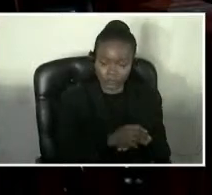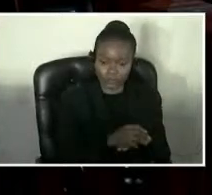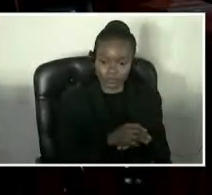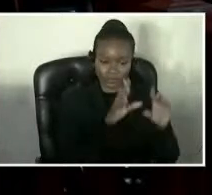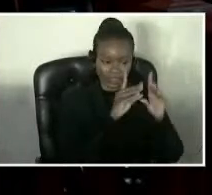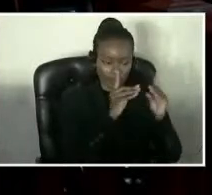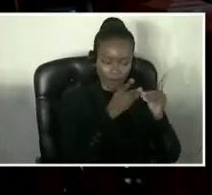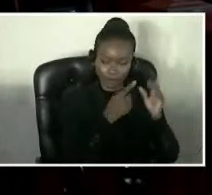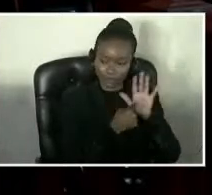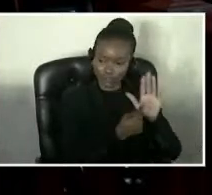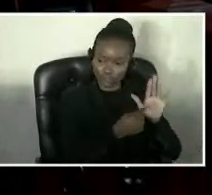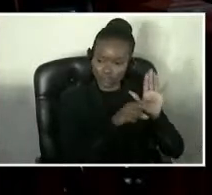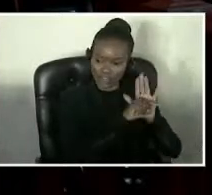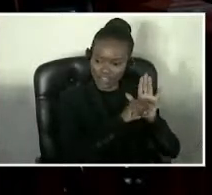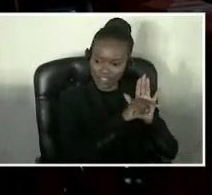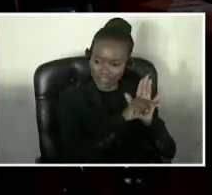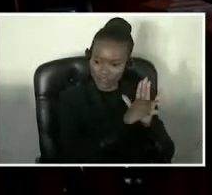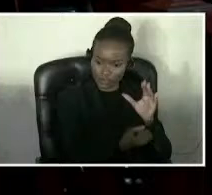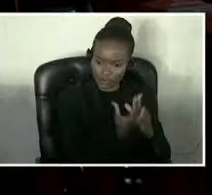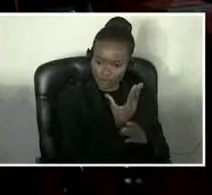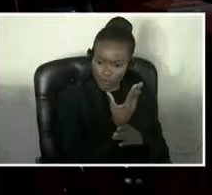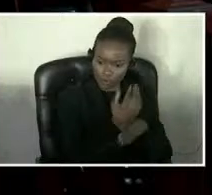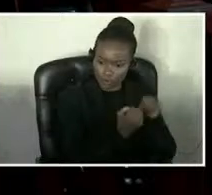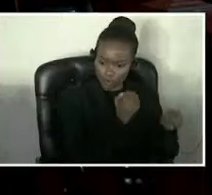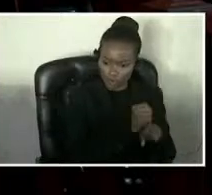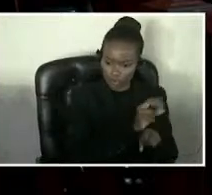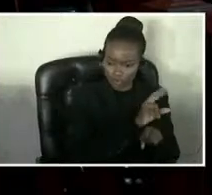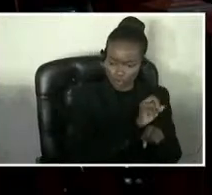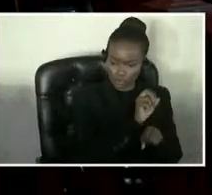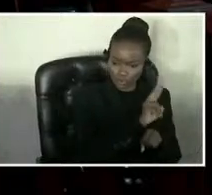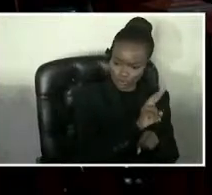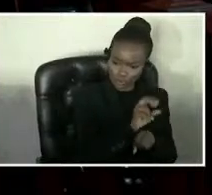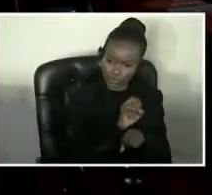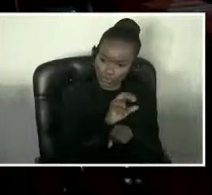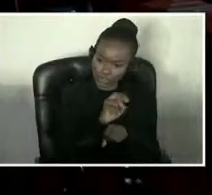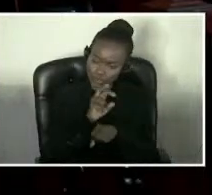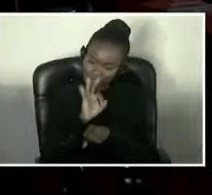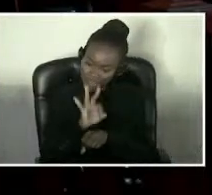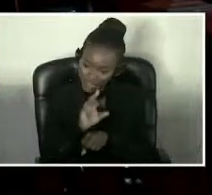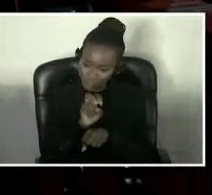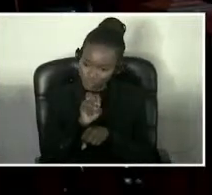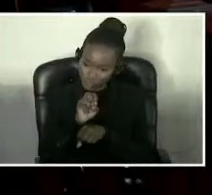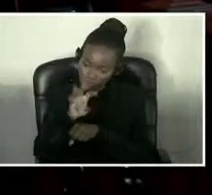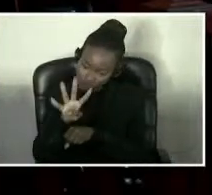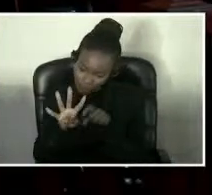growth in 22 23 and 23 24 due to budget cuts